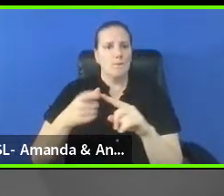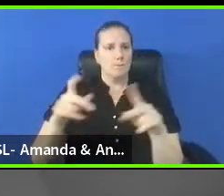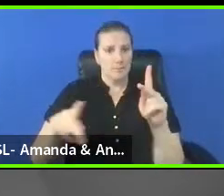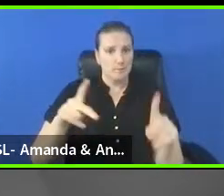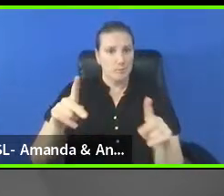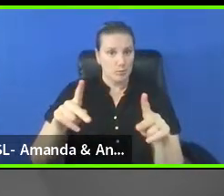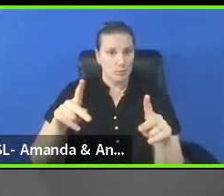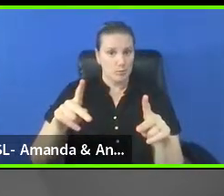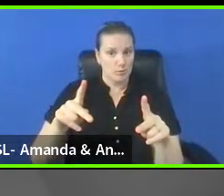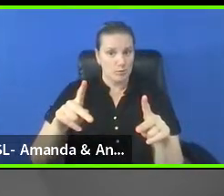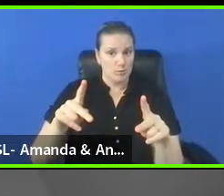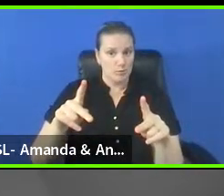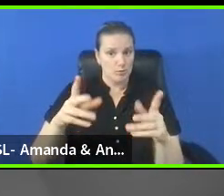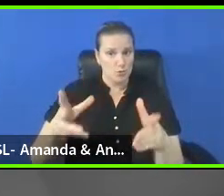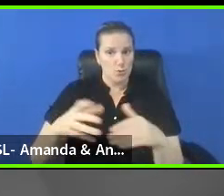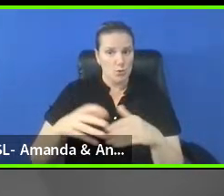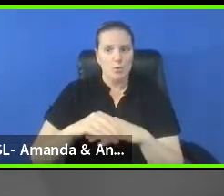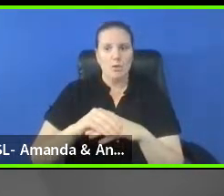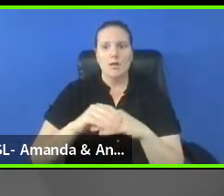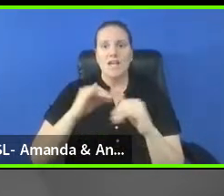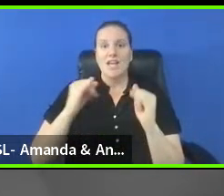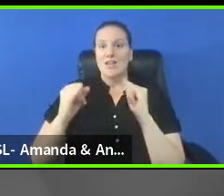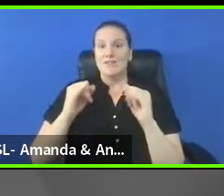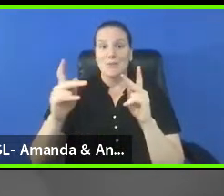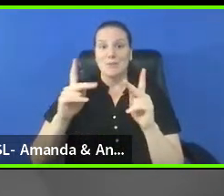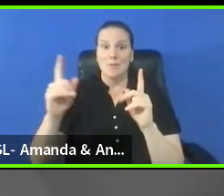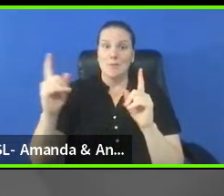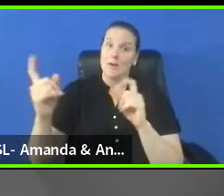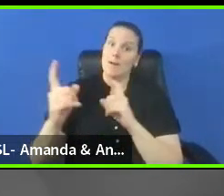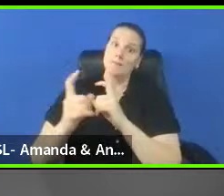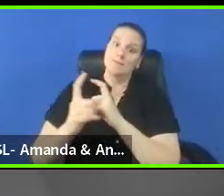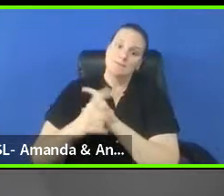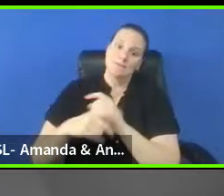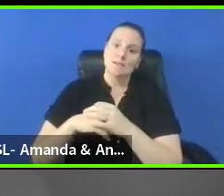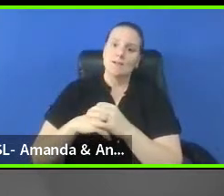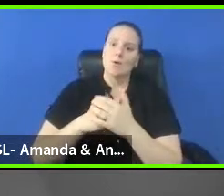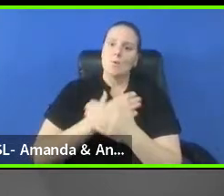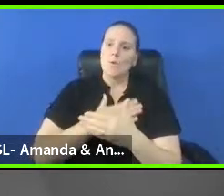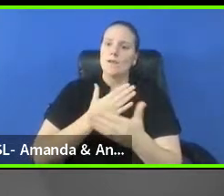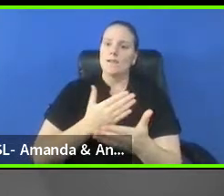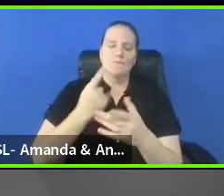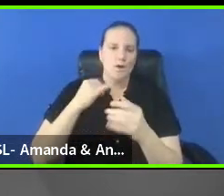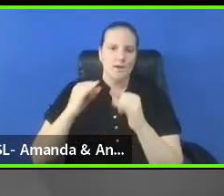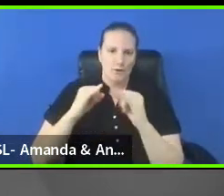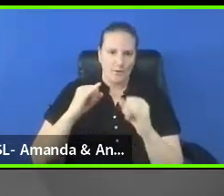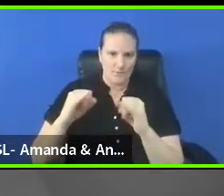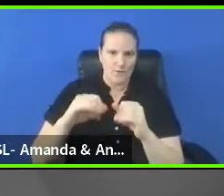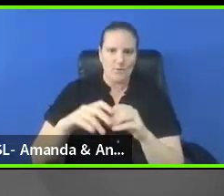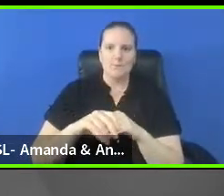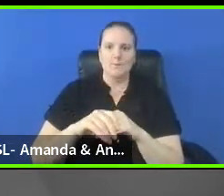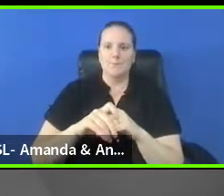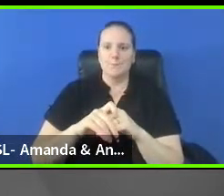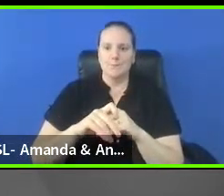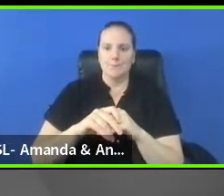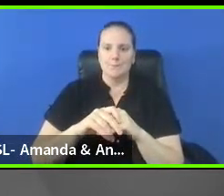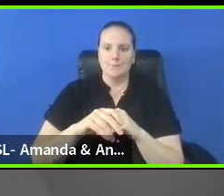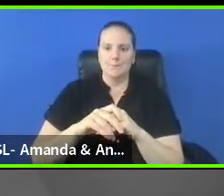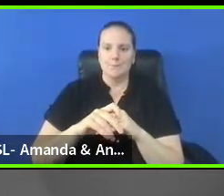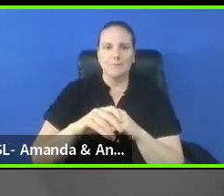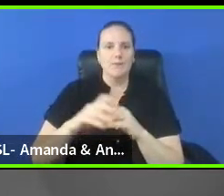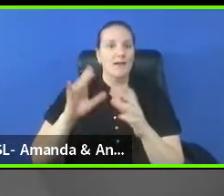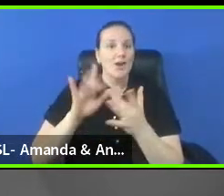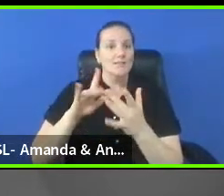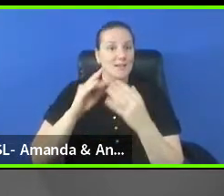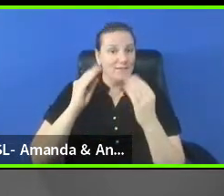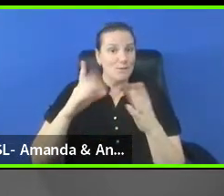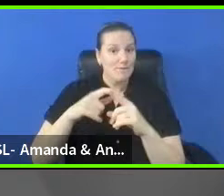And so we've interviewed people that walked past the booth that were willing to be interviewed, and collected contact information